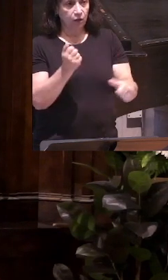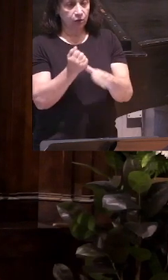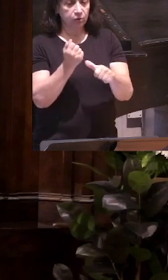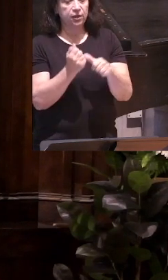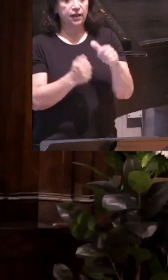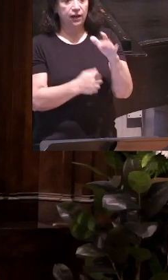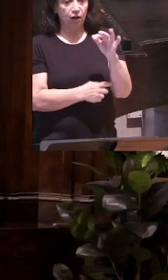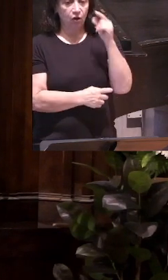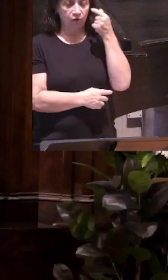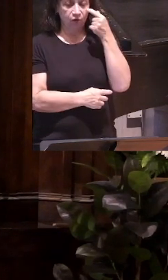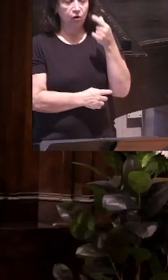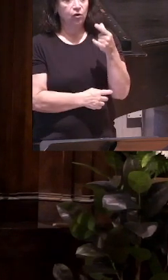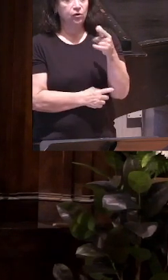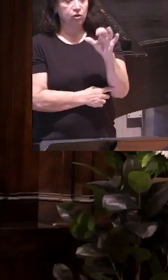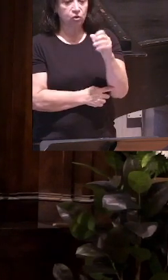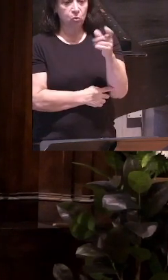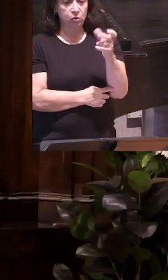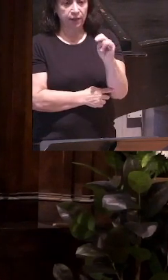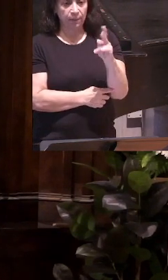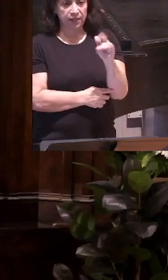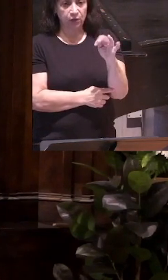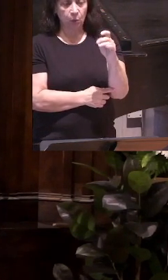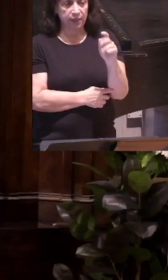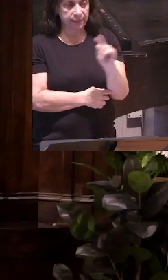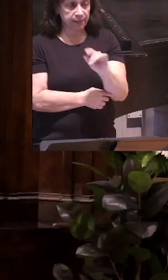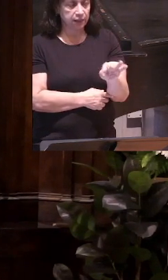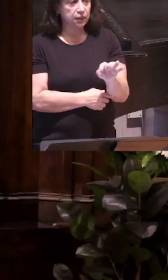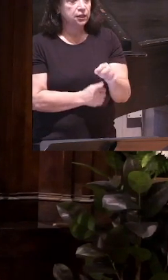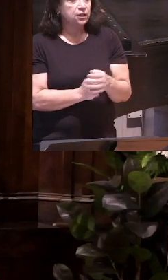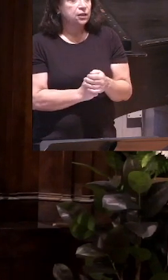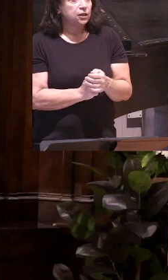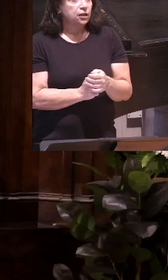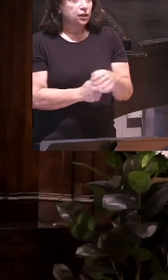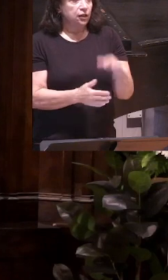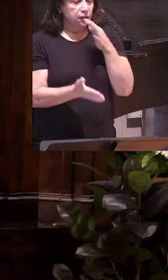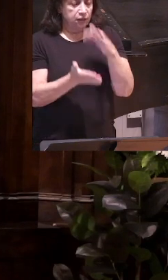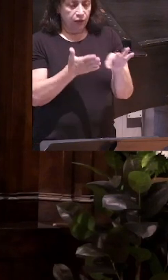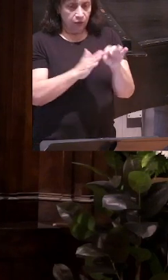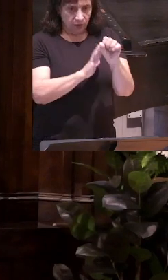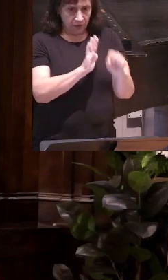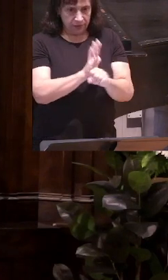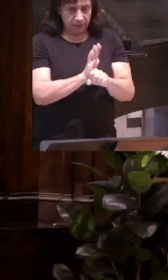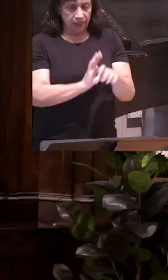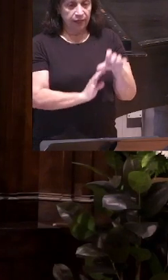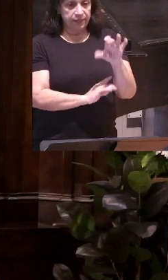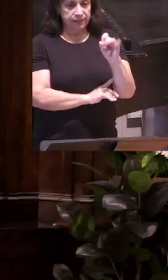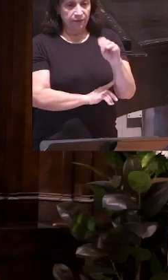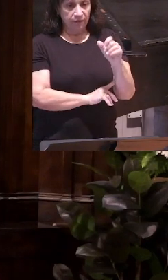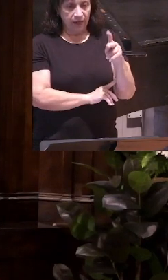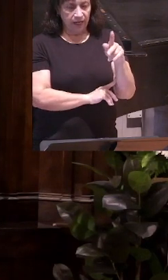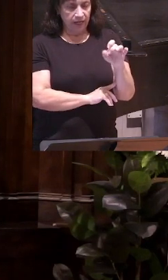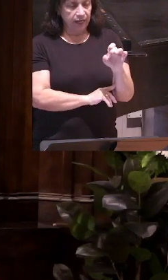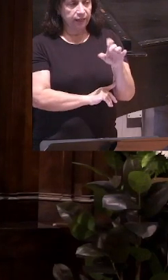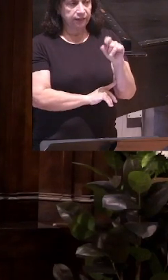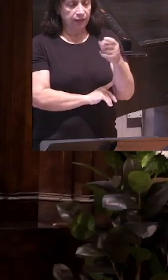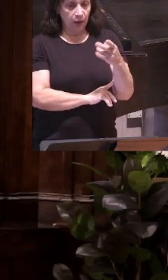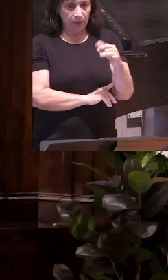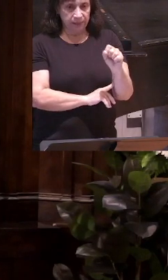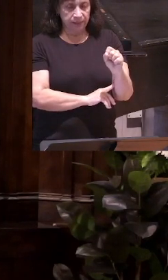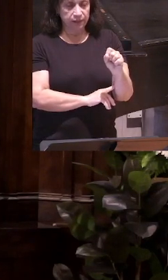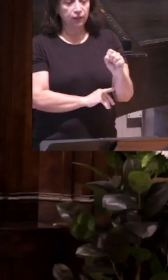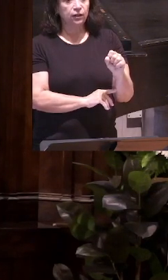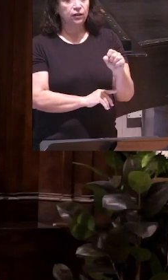Susan Bicewich, Secretary of the State Stephanie Thomas, State Comptroller